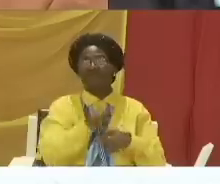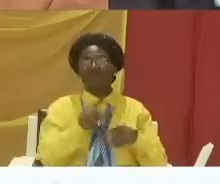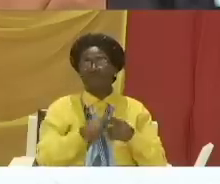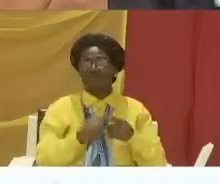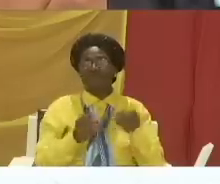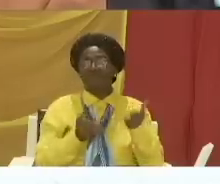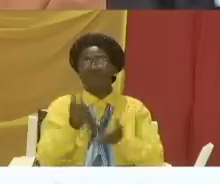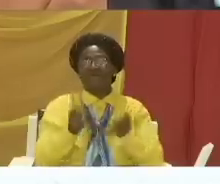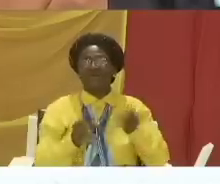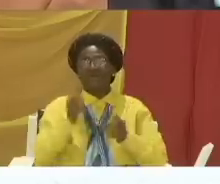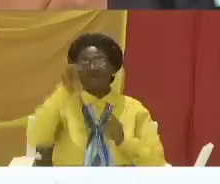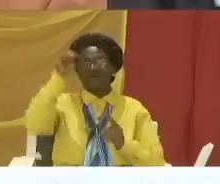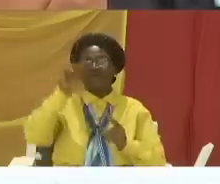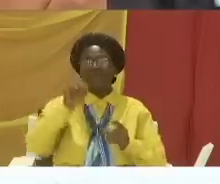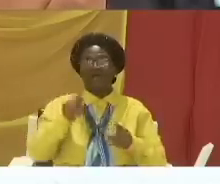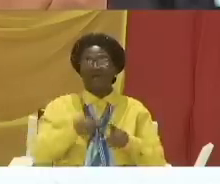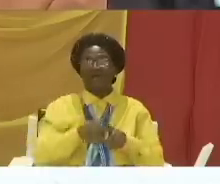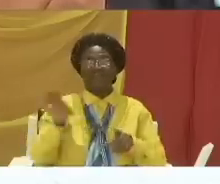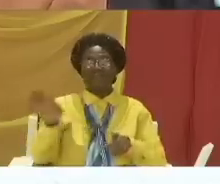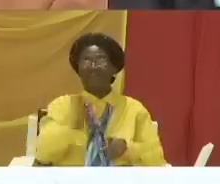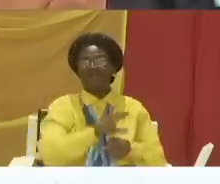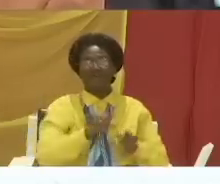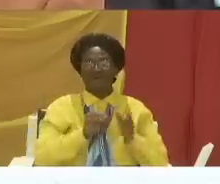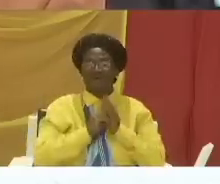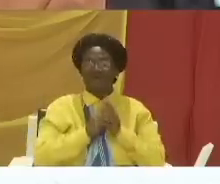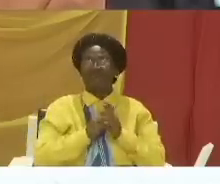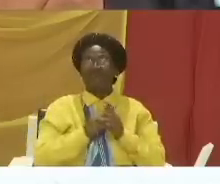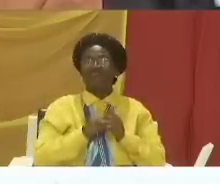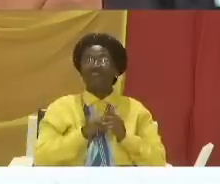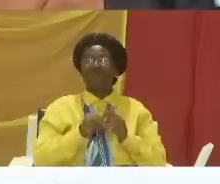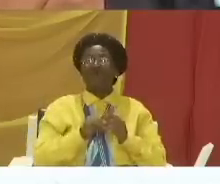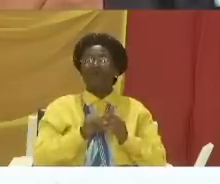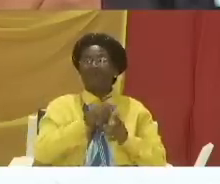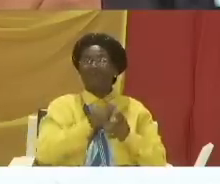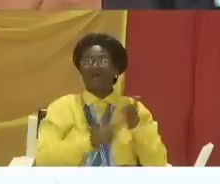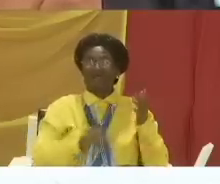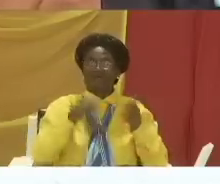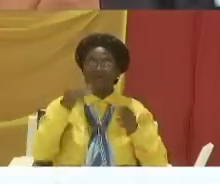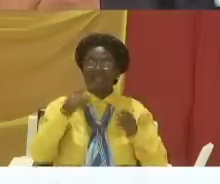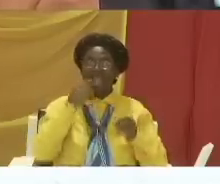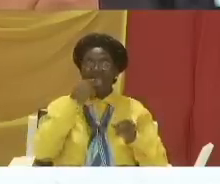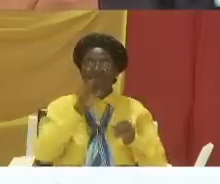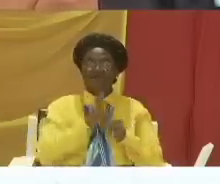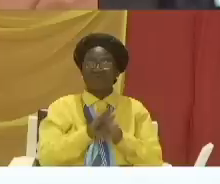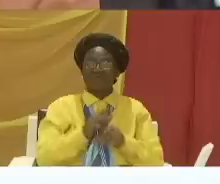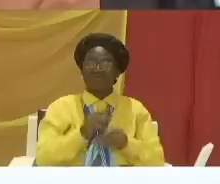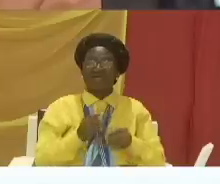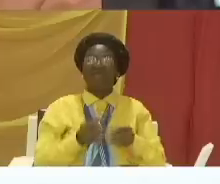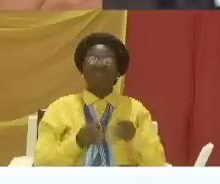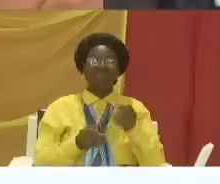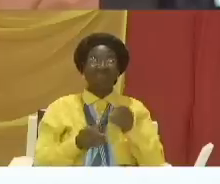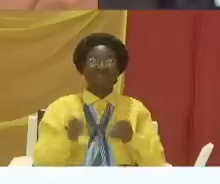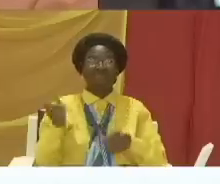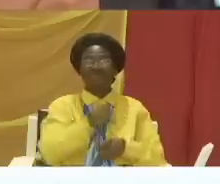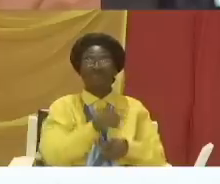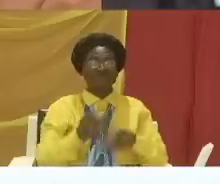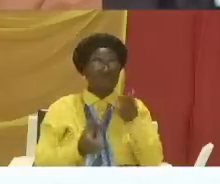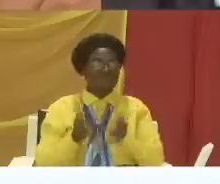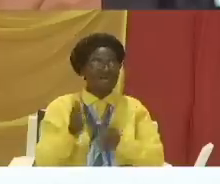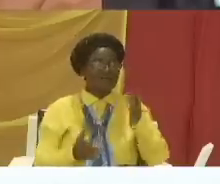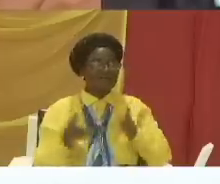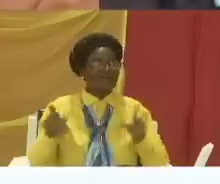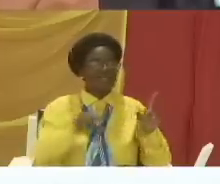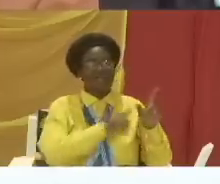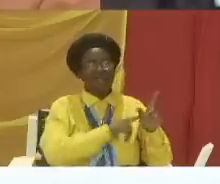That's your own part of the covenant. Your part of the contract, serve the Lord. Then he said, he will bless your bread, he will bless